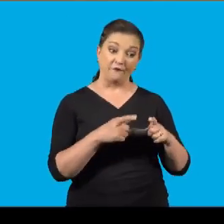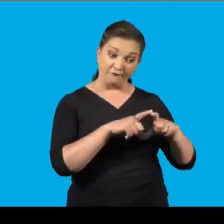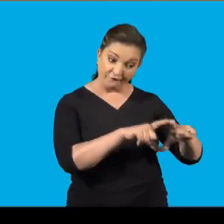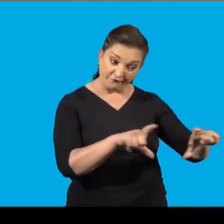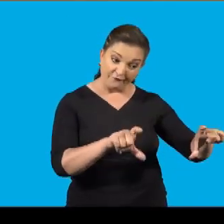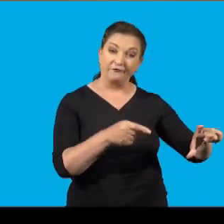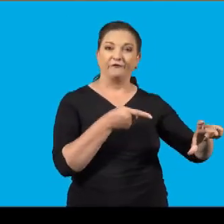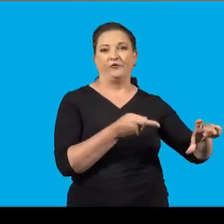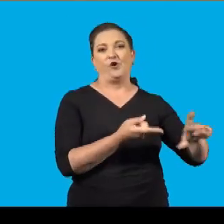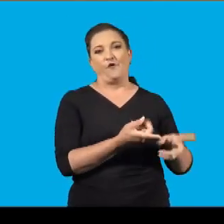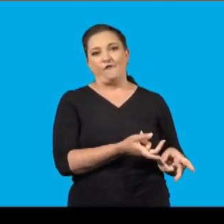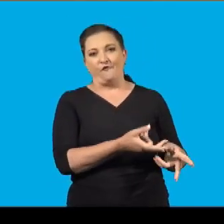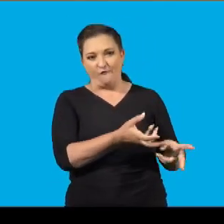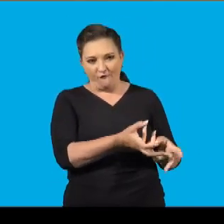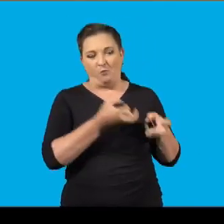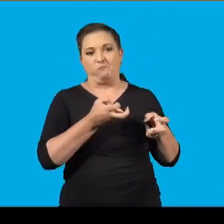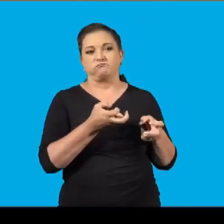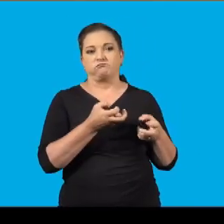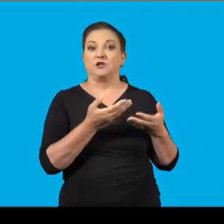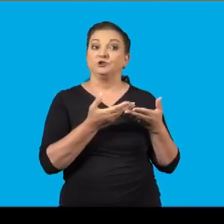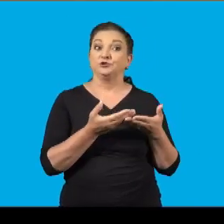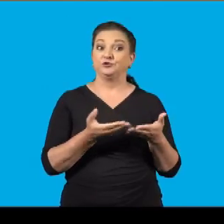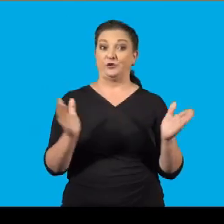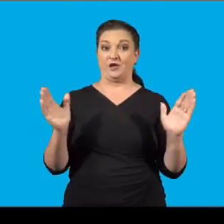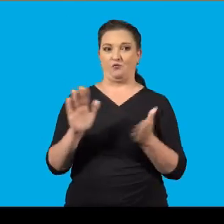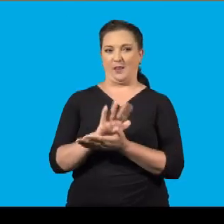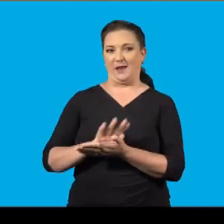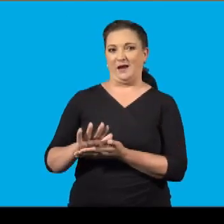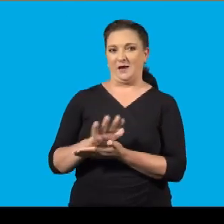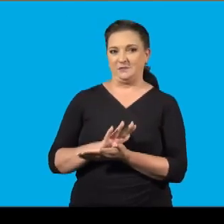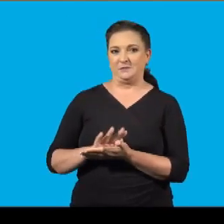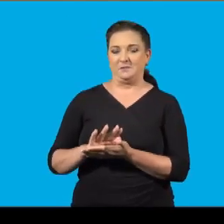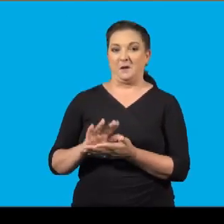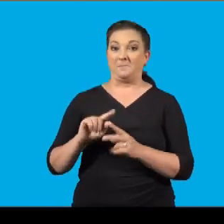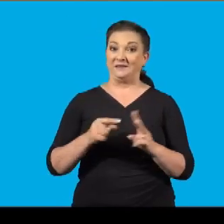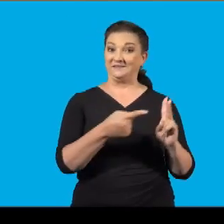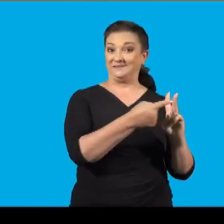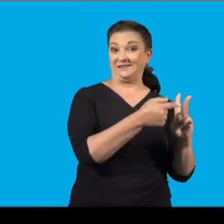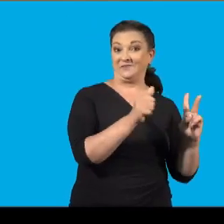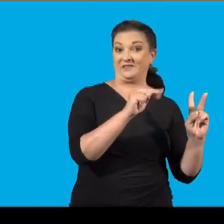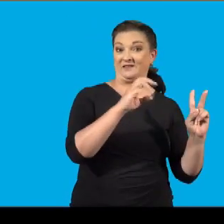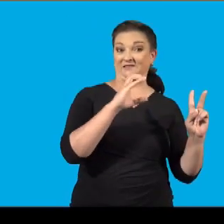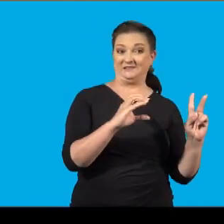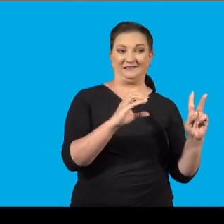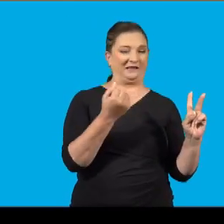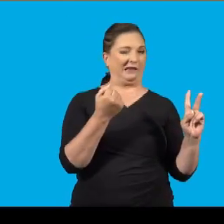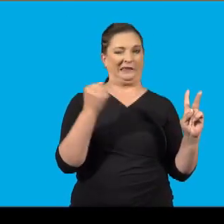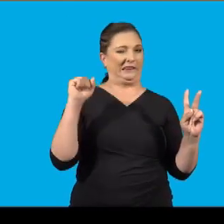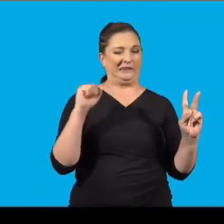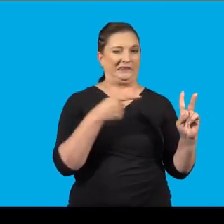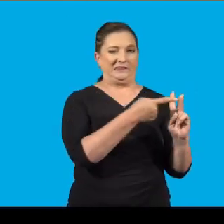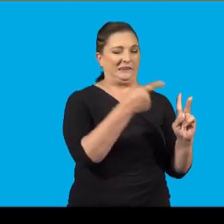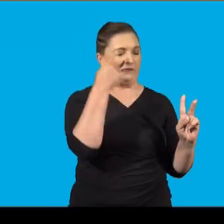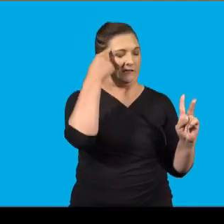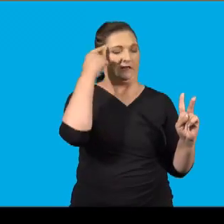the source. Okay, it's a general amnesty went very much against ANC